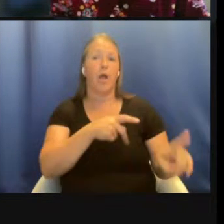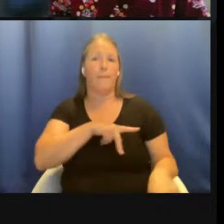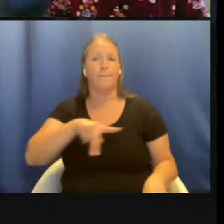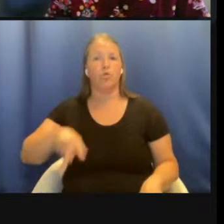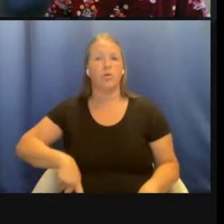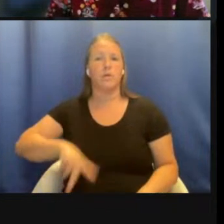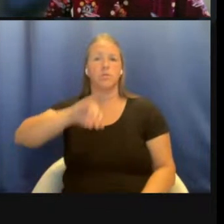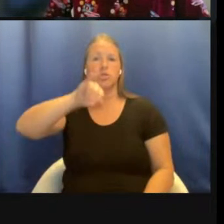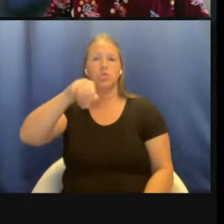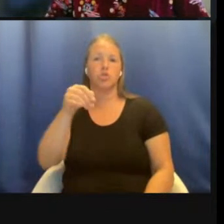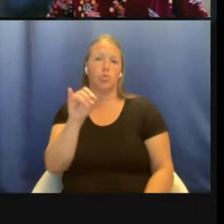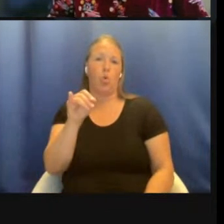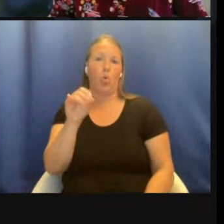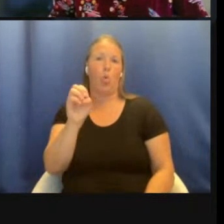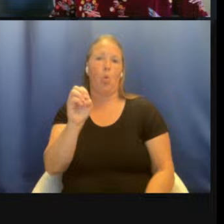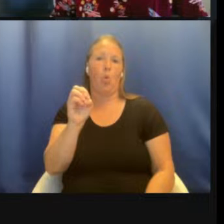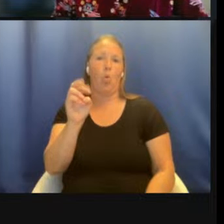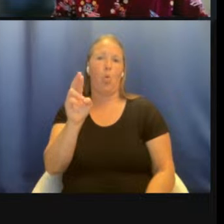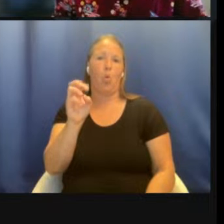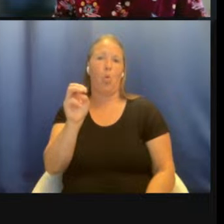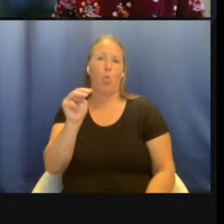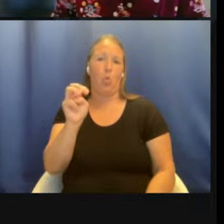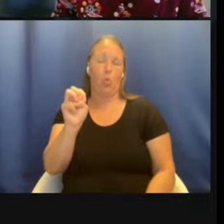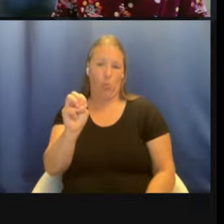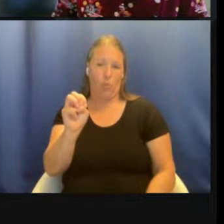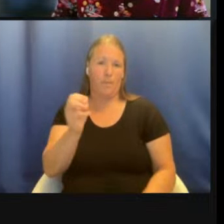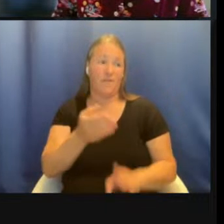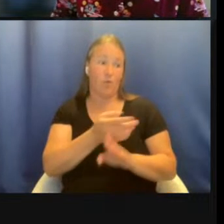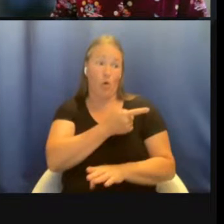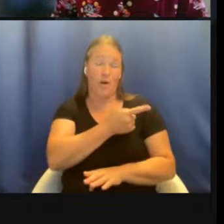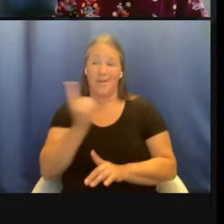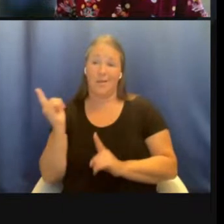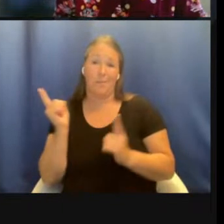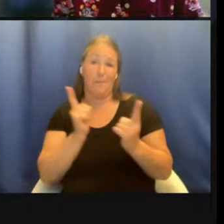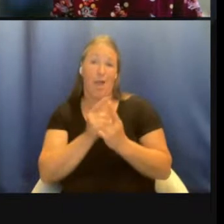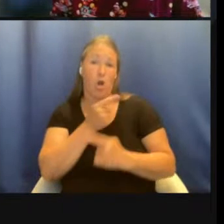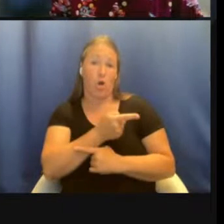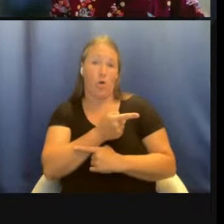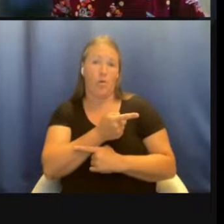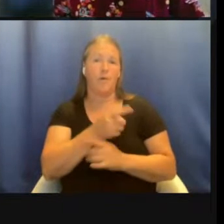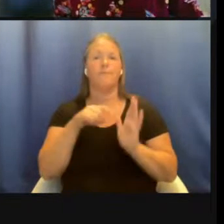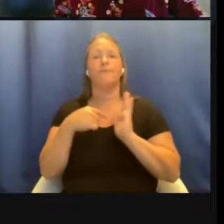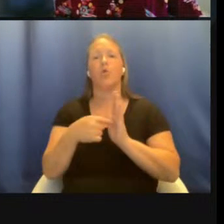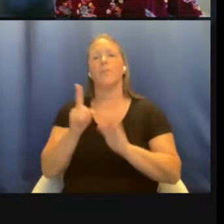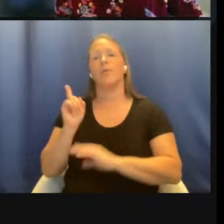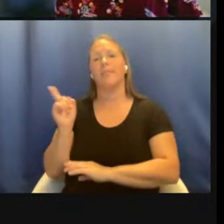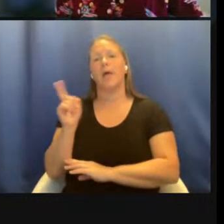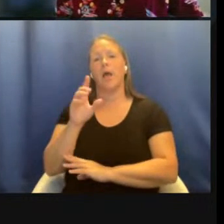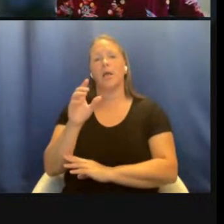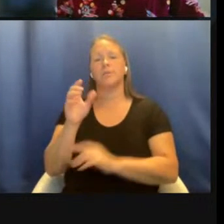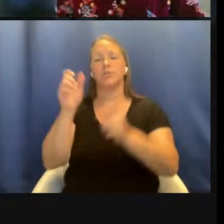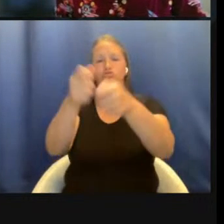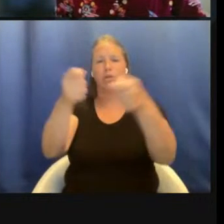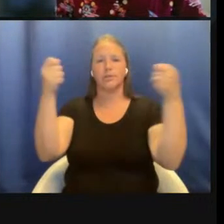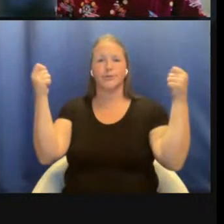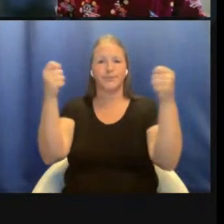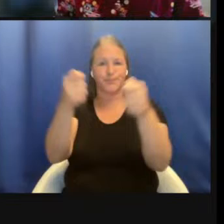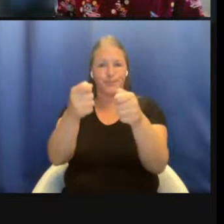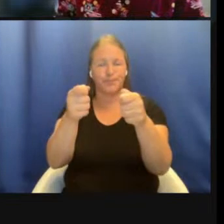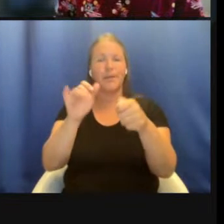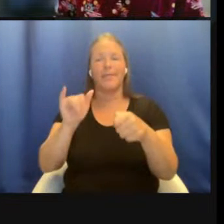Jerome before he had even met her, such as this armoire, possibly that he had attained in the Caribbean,